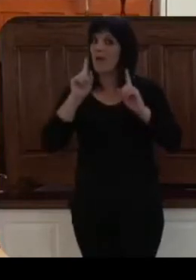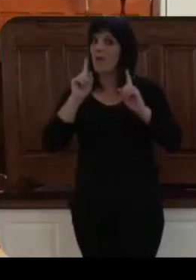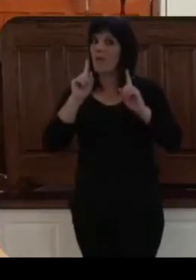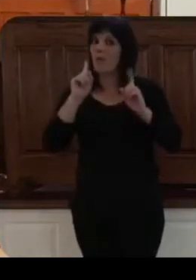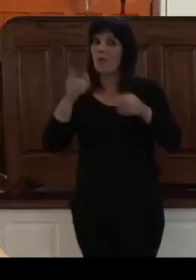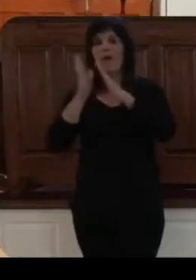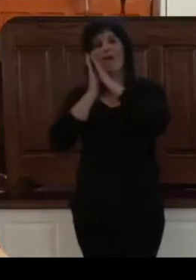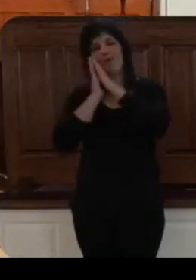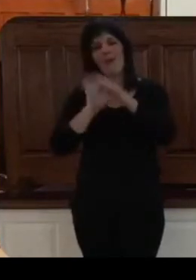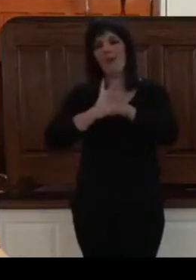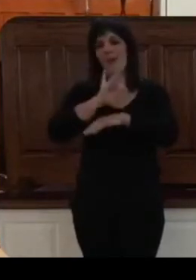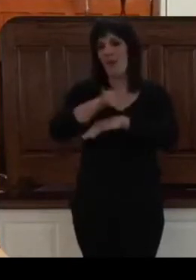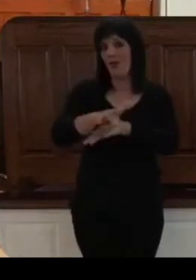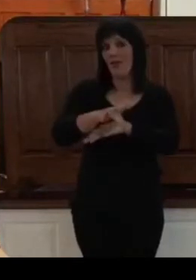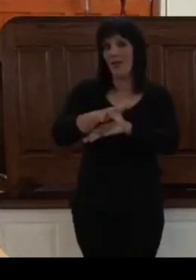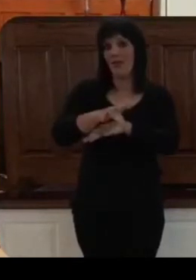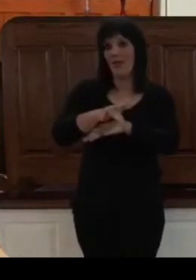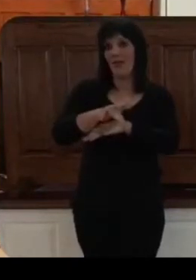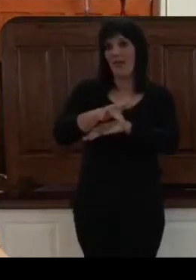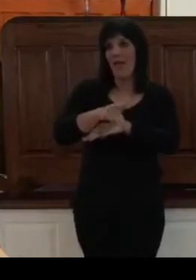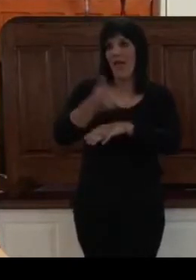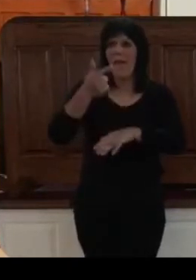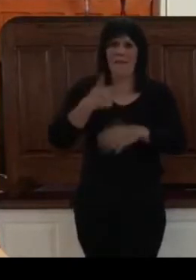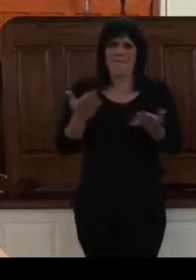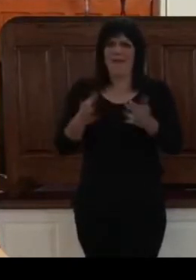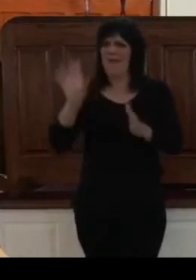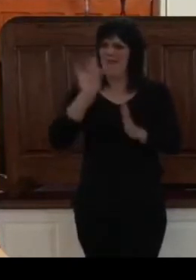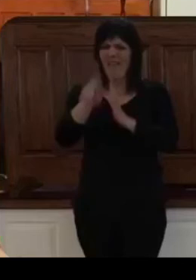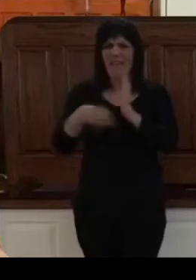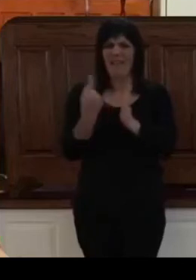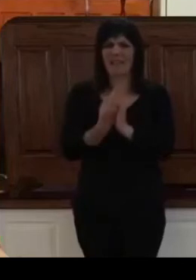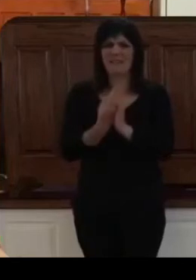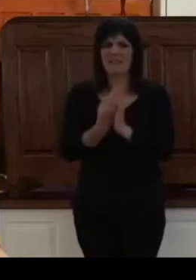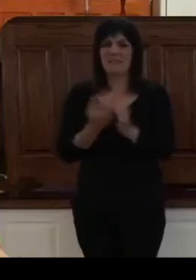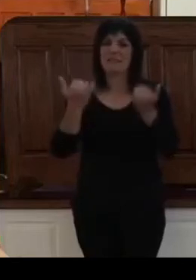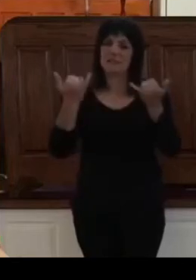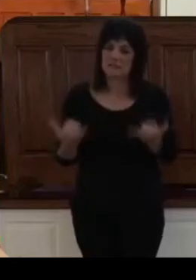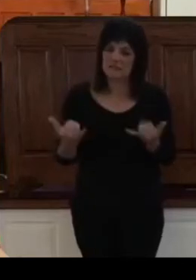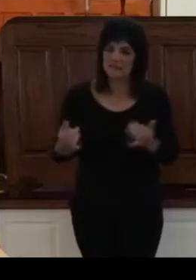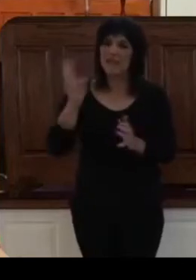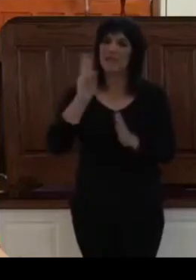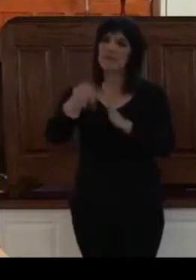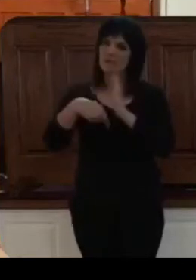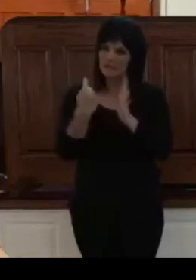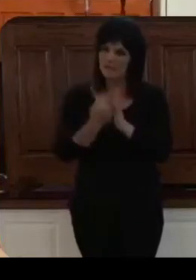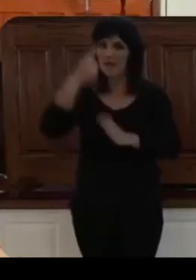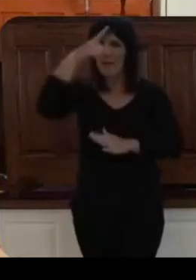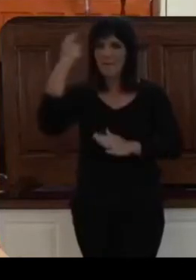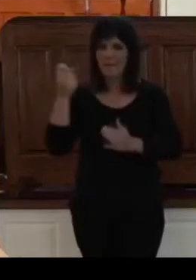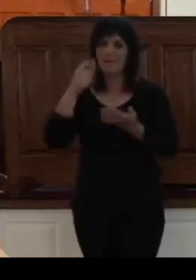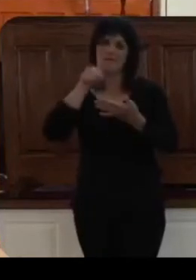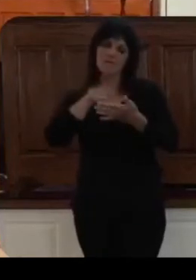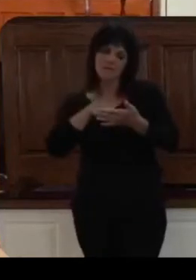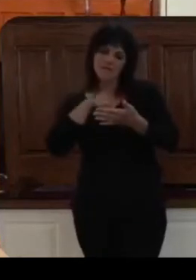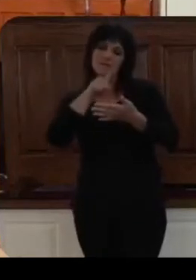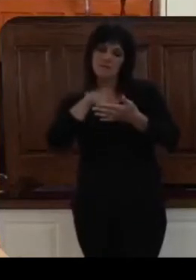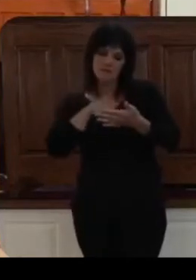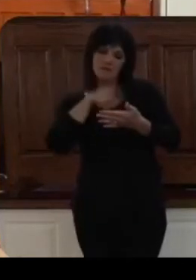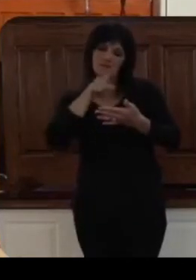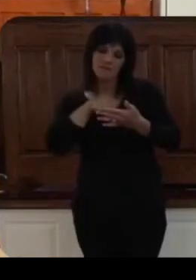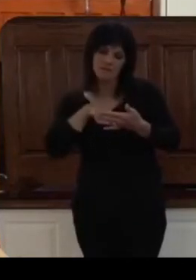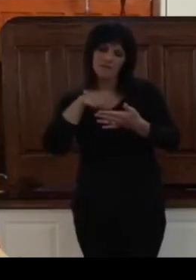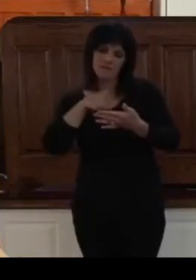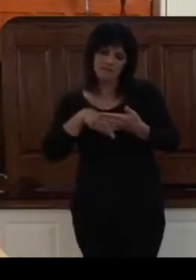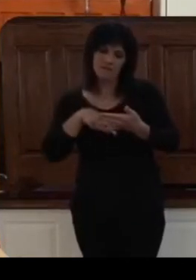I don't have anything to do this evening. I'm going to get 8 hours of sleep. No, I'm going to get six because I sat there and I scrolled. Right?